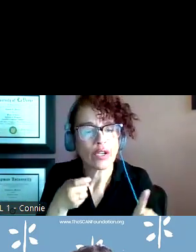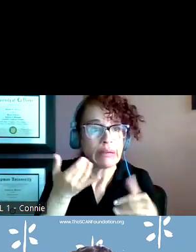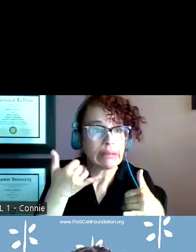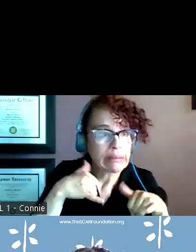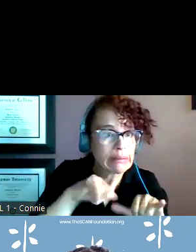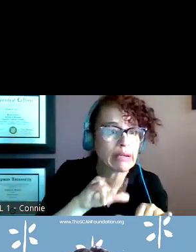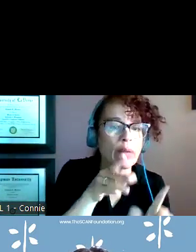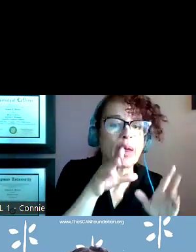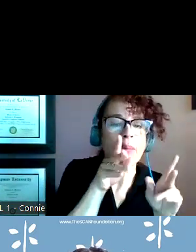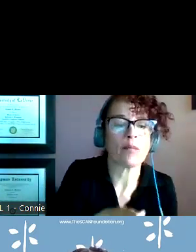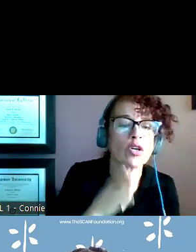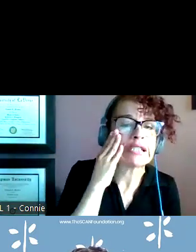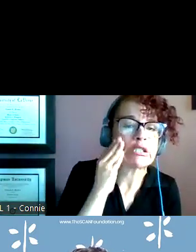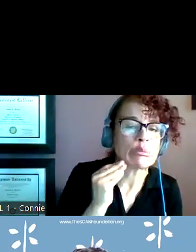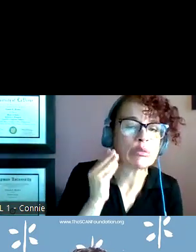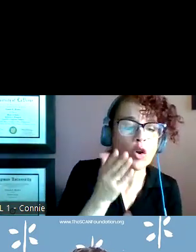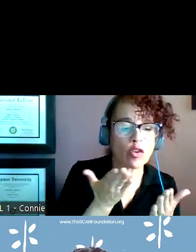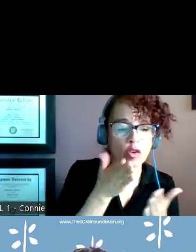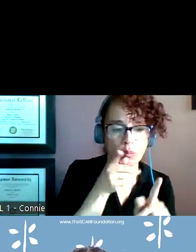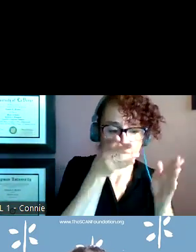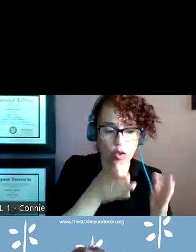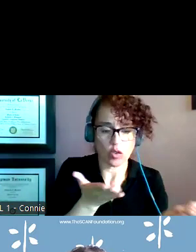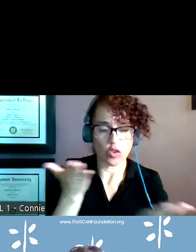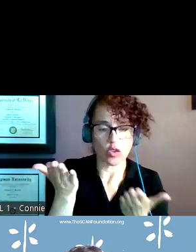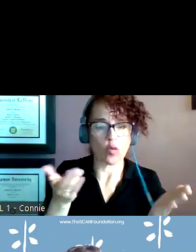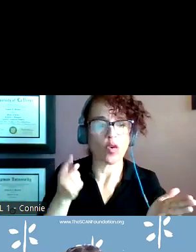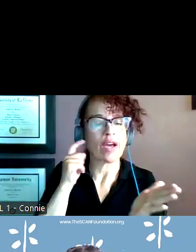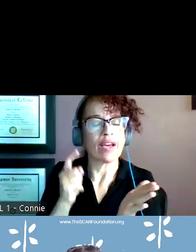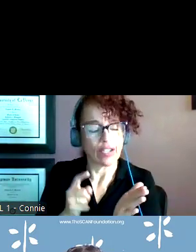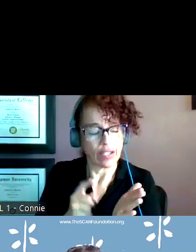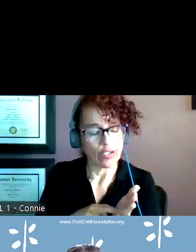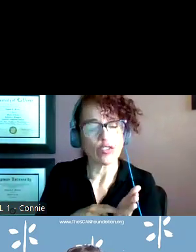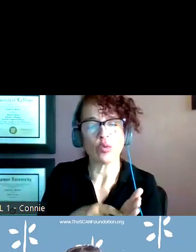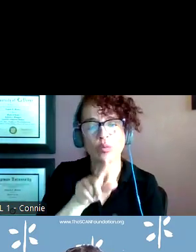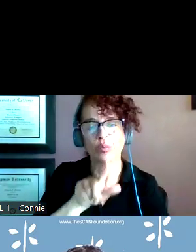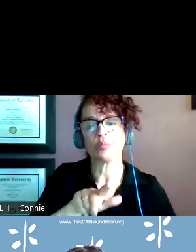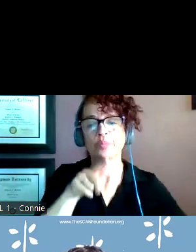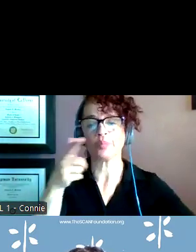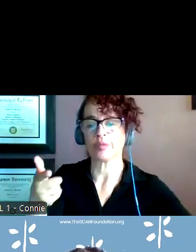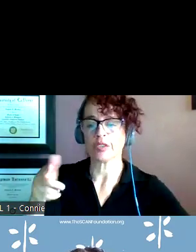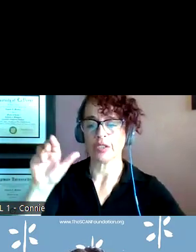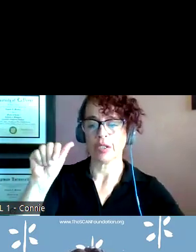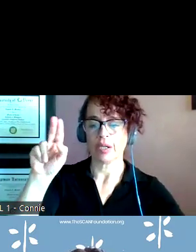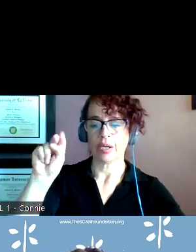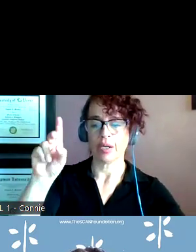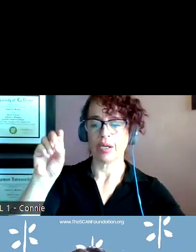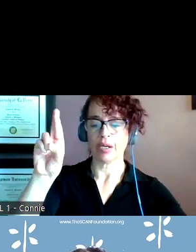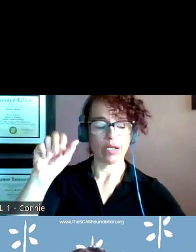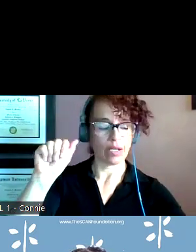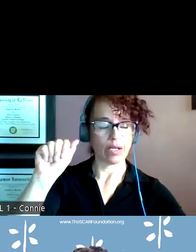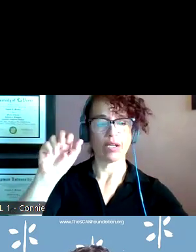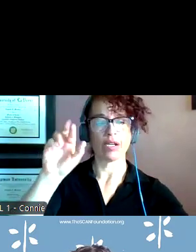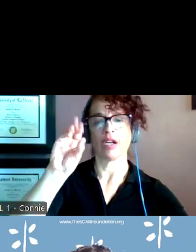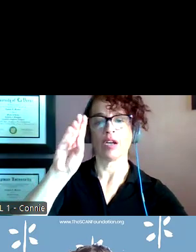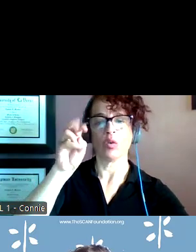person experiencing those services. And on that note, I actually wanted to turn to Andrea